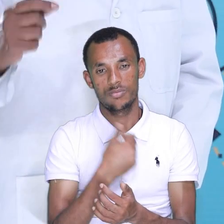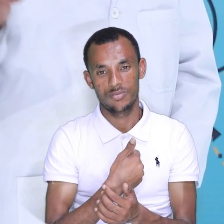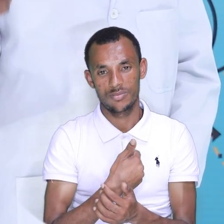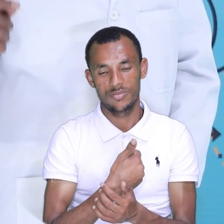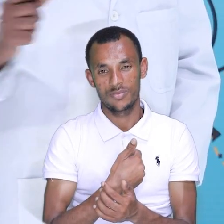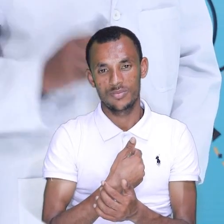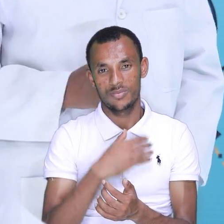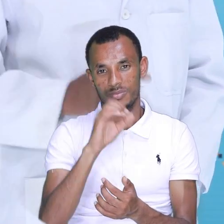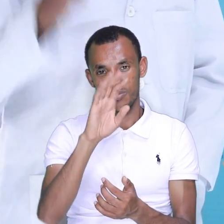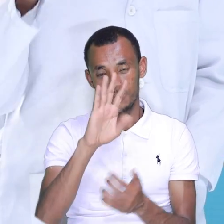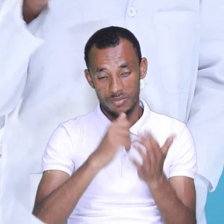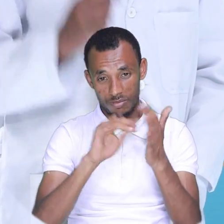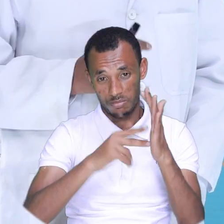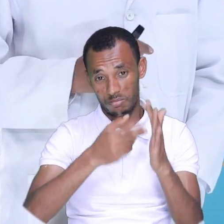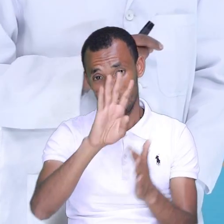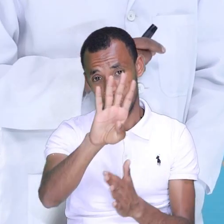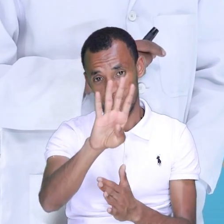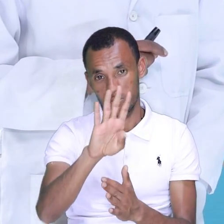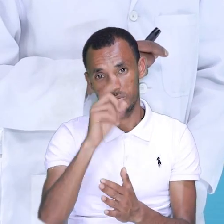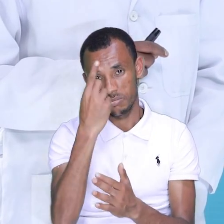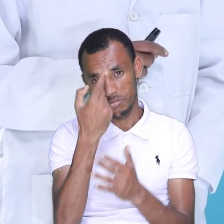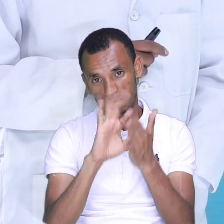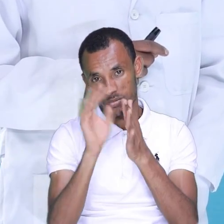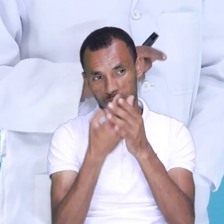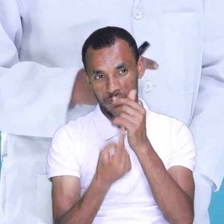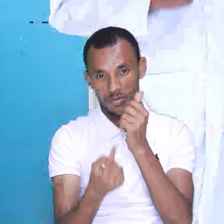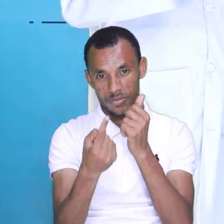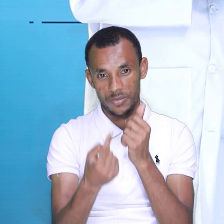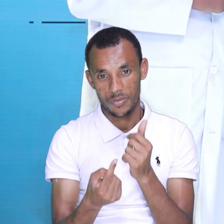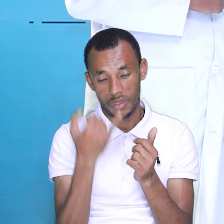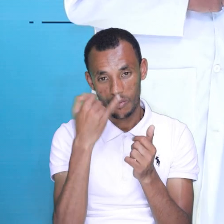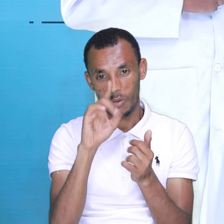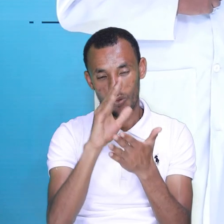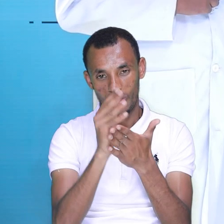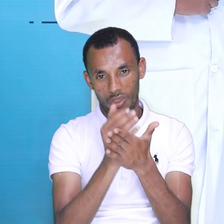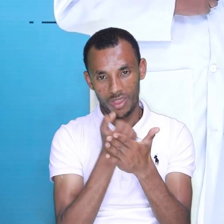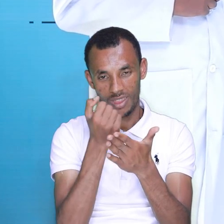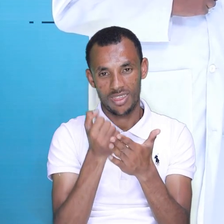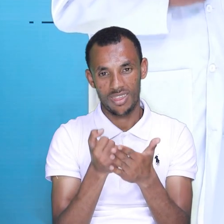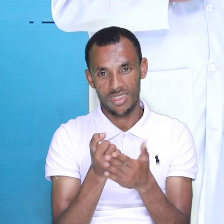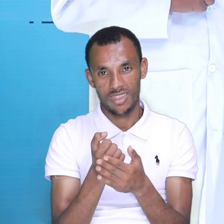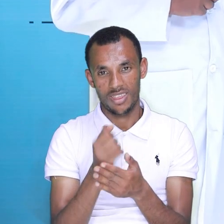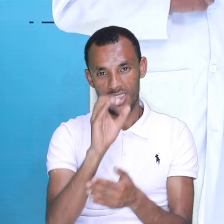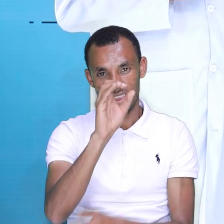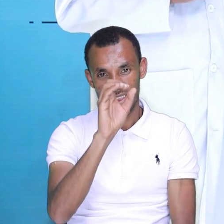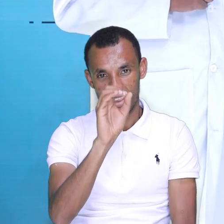04 is equal to number 4. It is 1-digit number. If we take